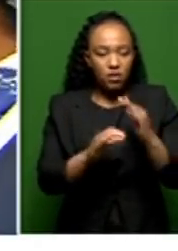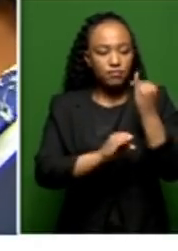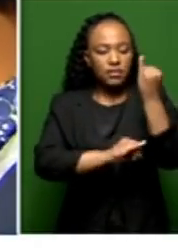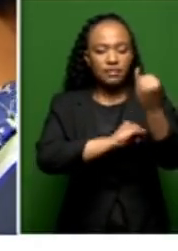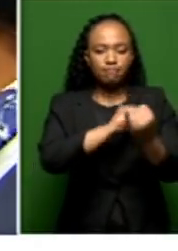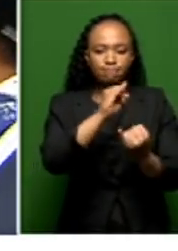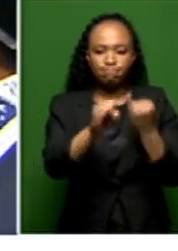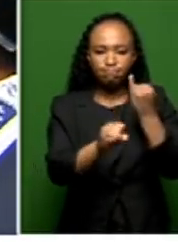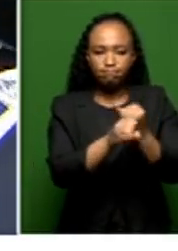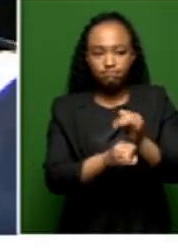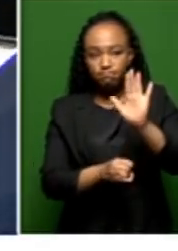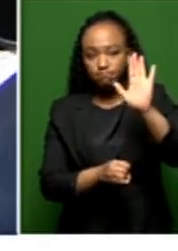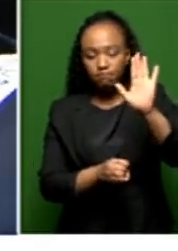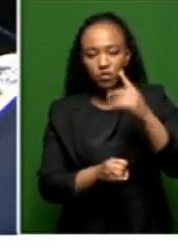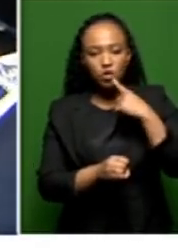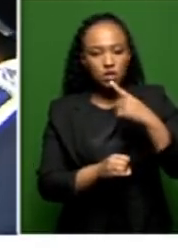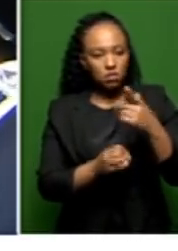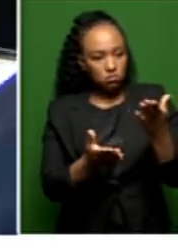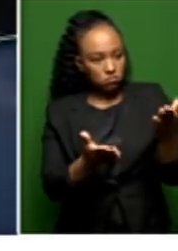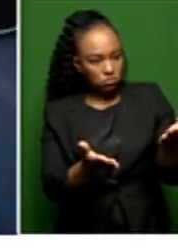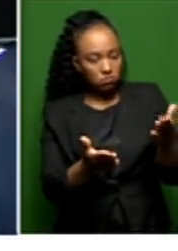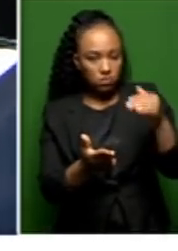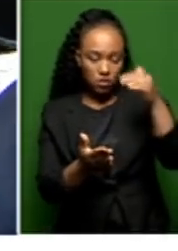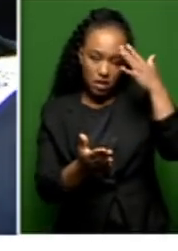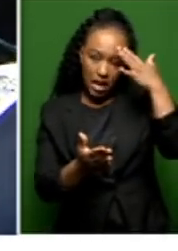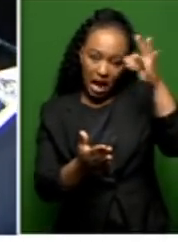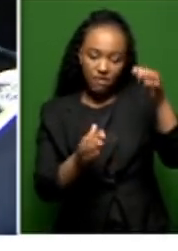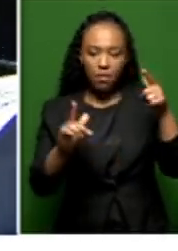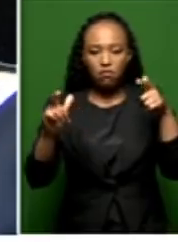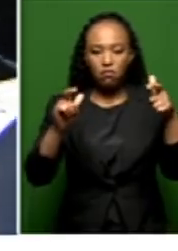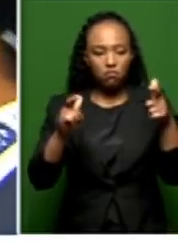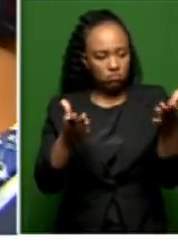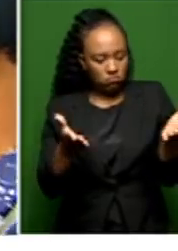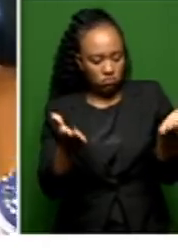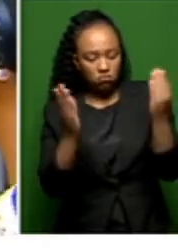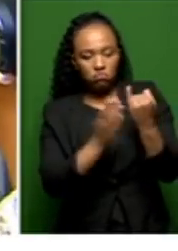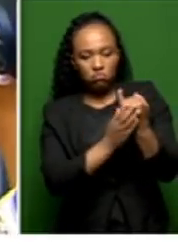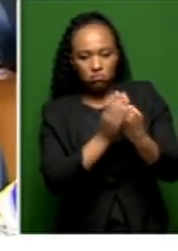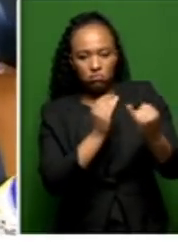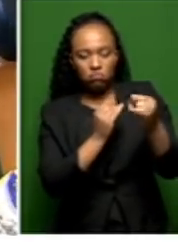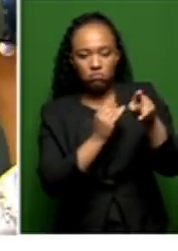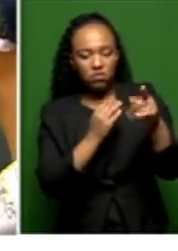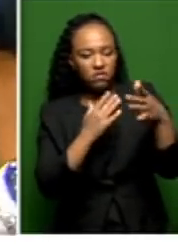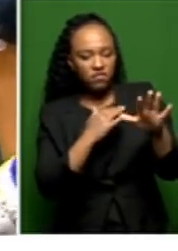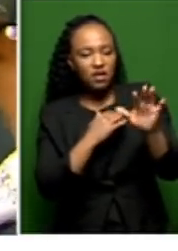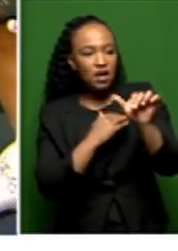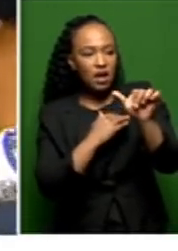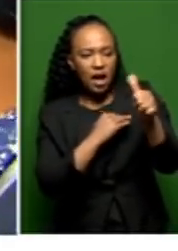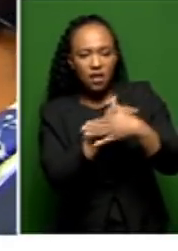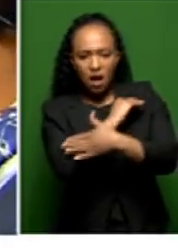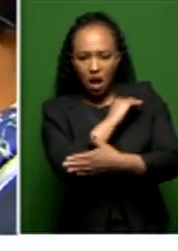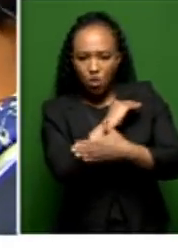international community said, now you are in government, you are on your own, particularly the Scandinavian countries that